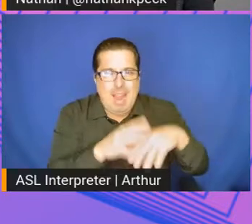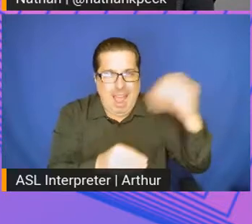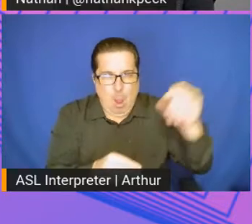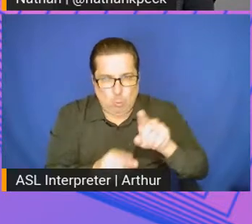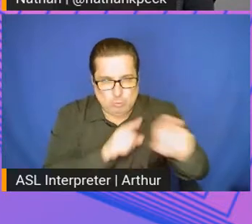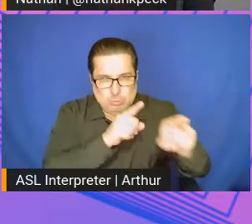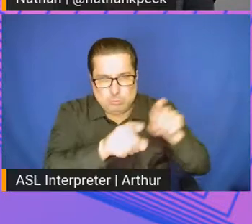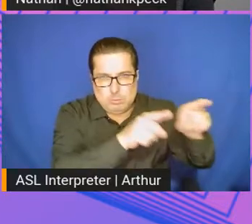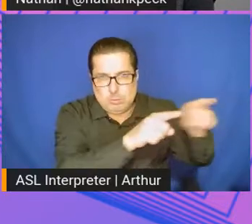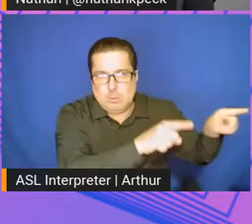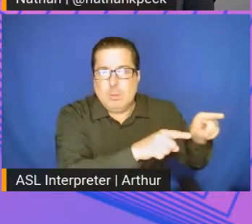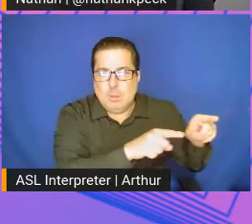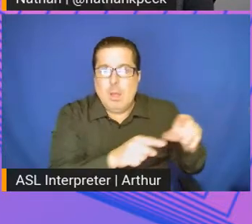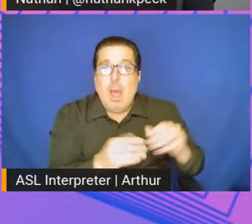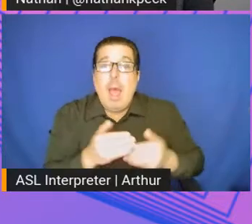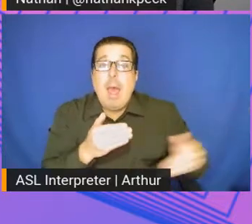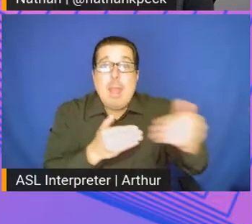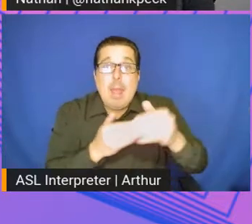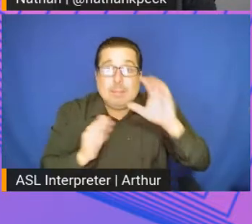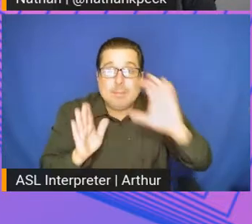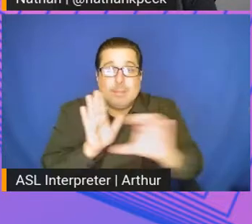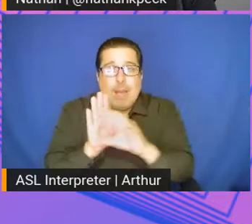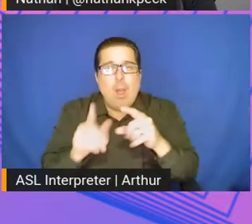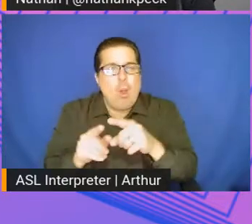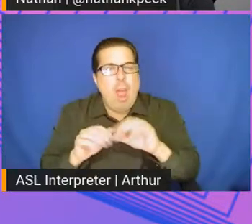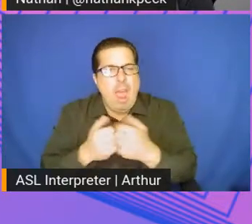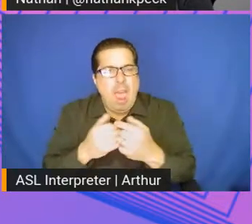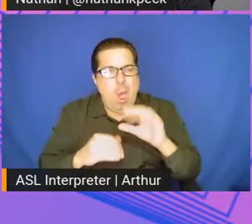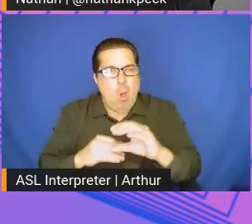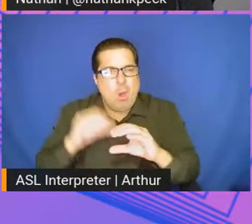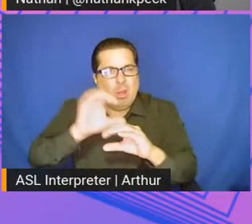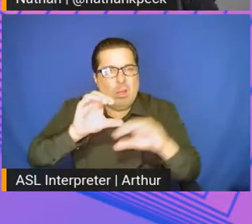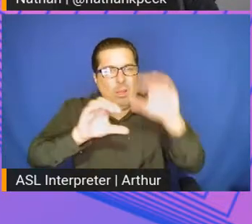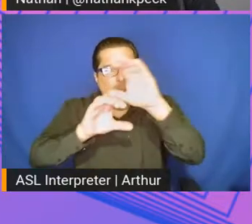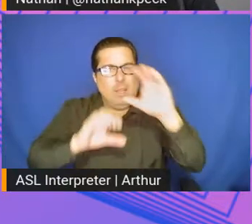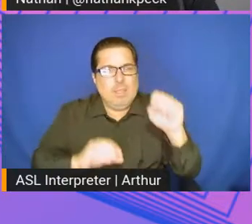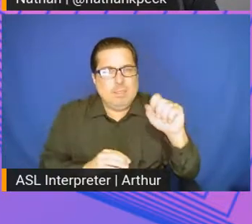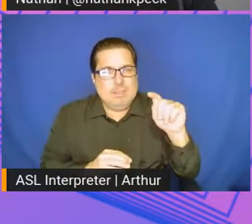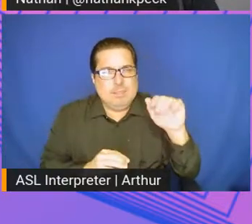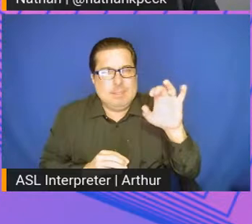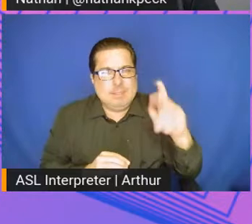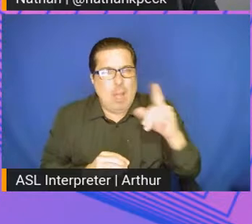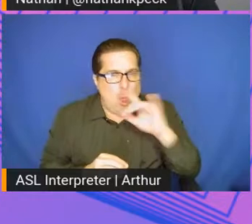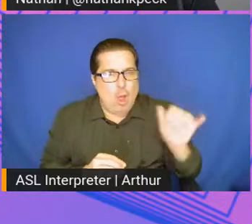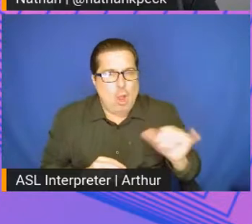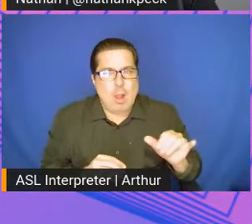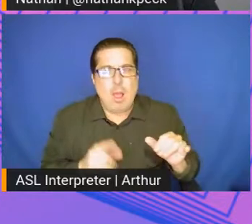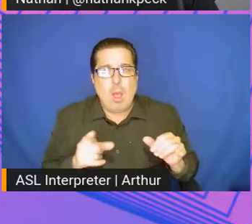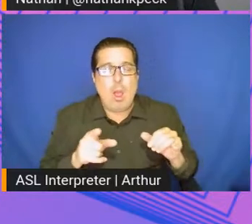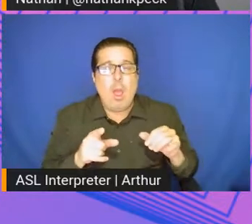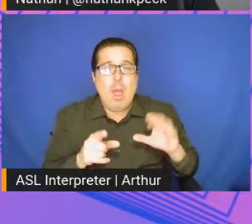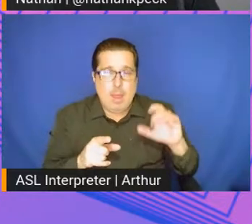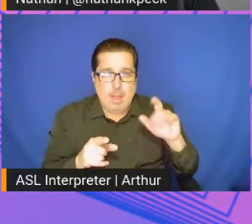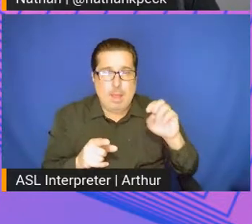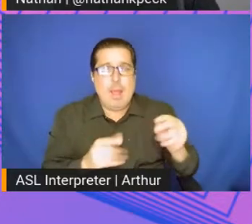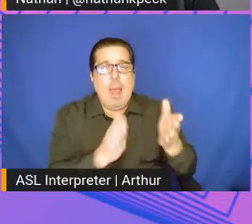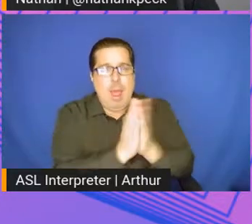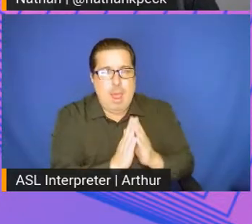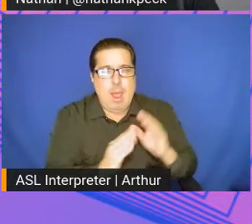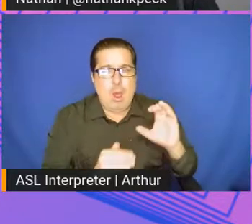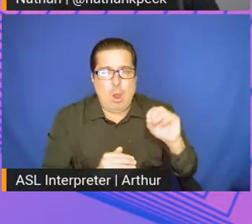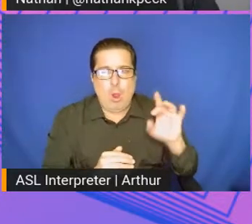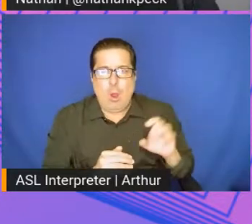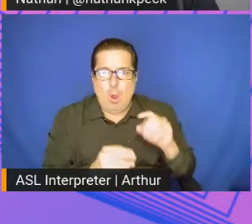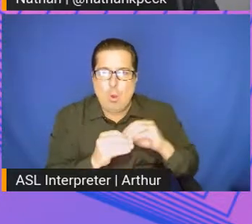nice diagram that demonstrates how this stack works. So your client code sends requests to an endpoint for the AWS App